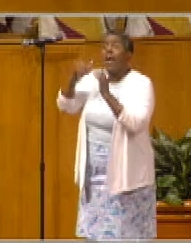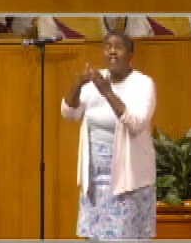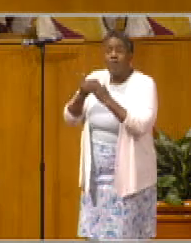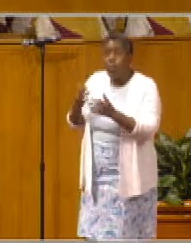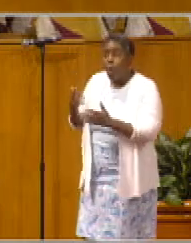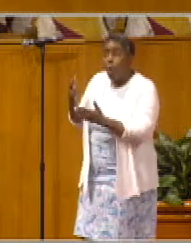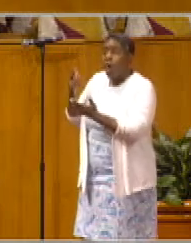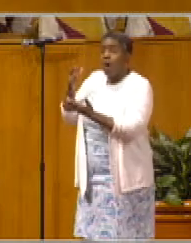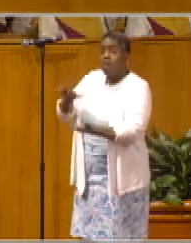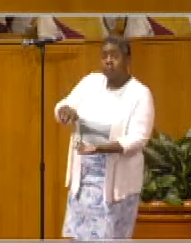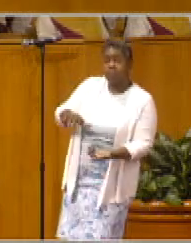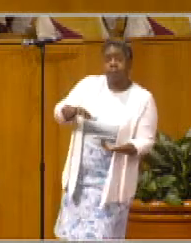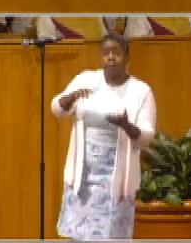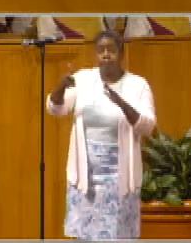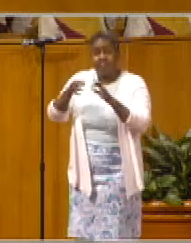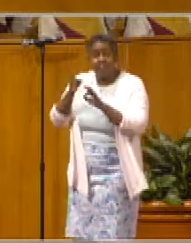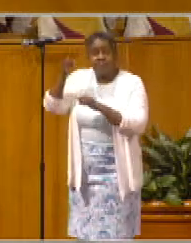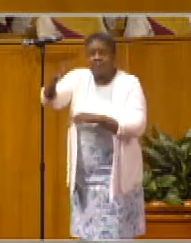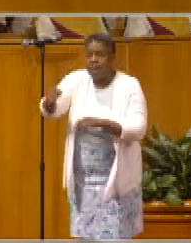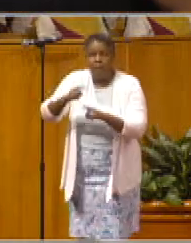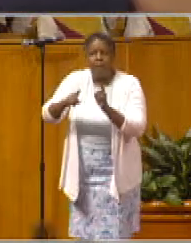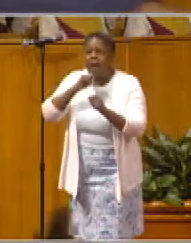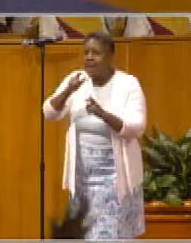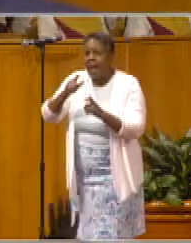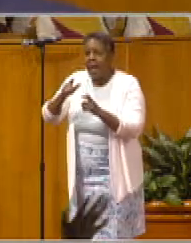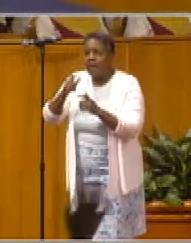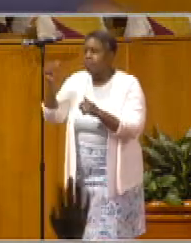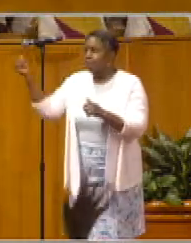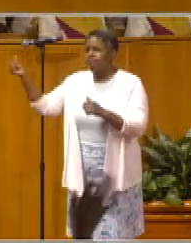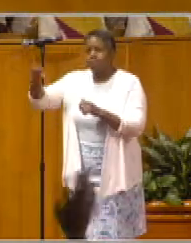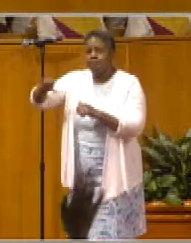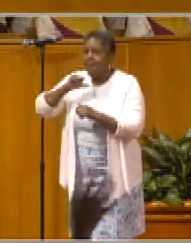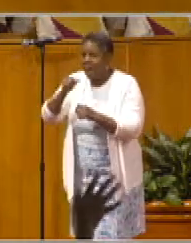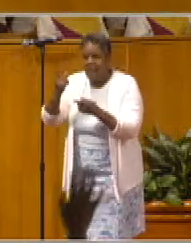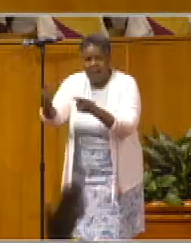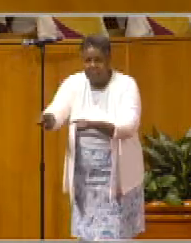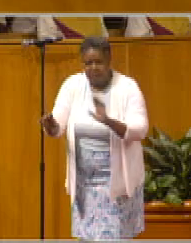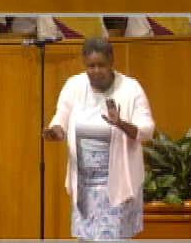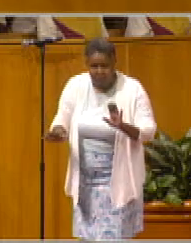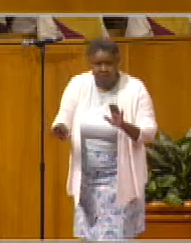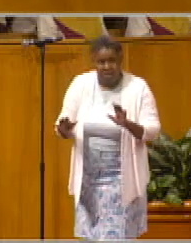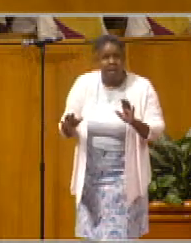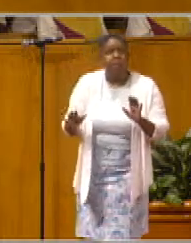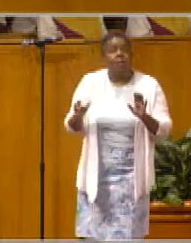ship caused a delay, it did not create a denial.